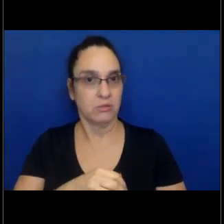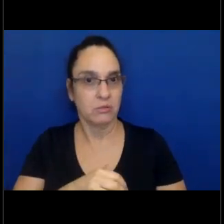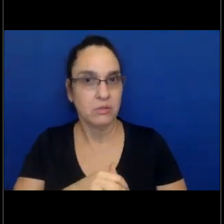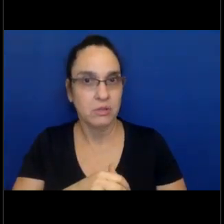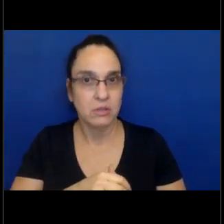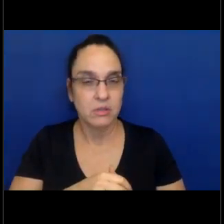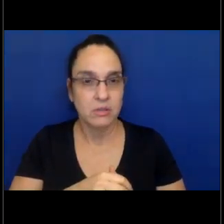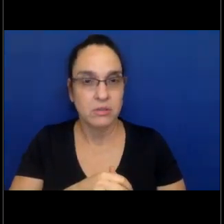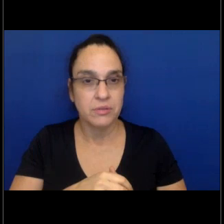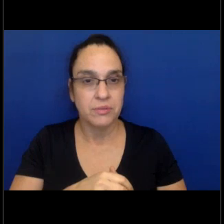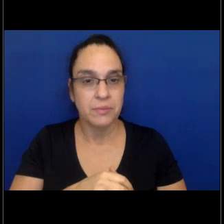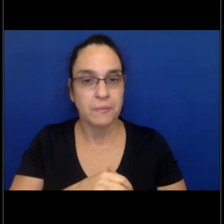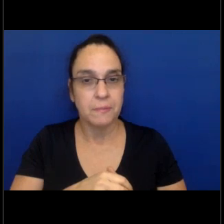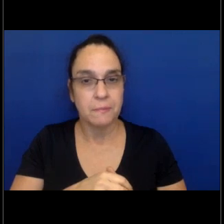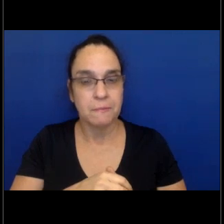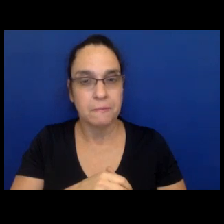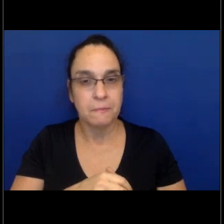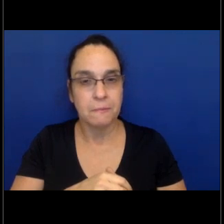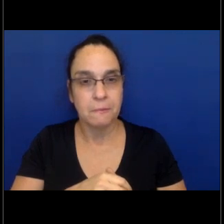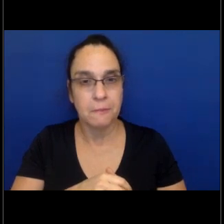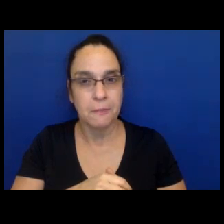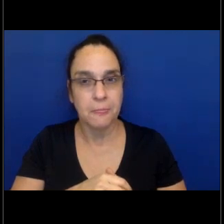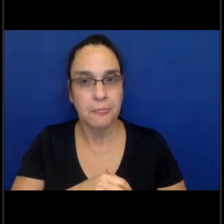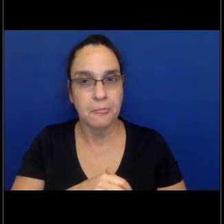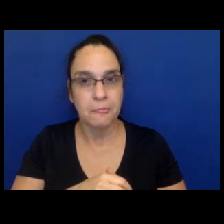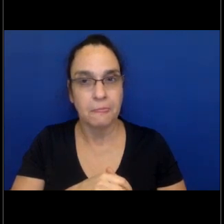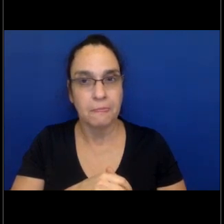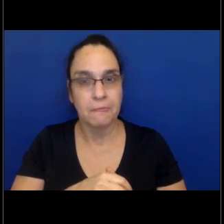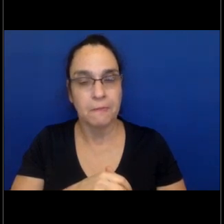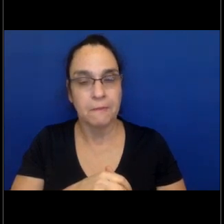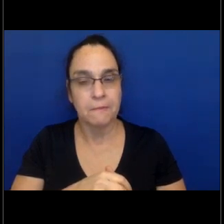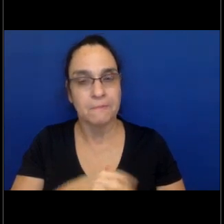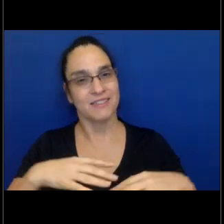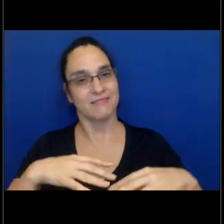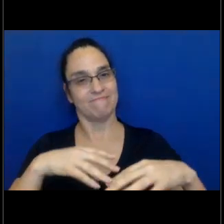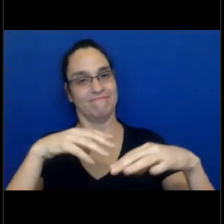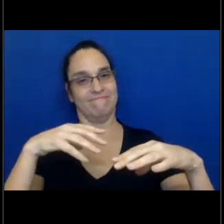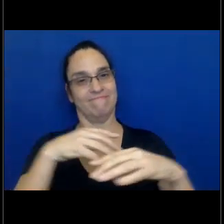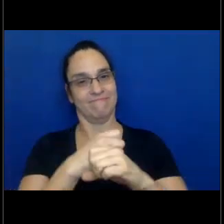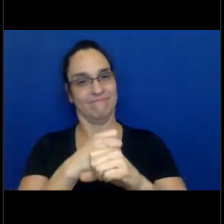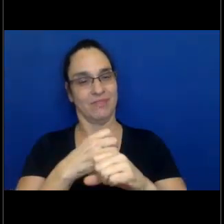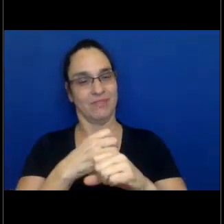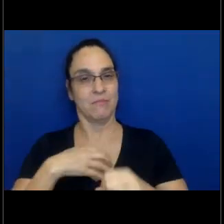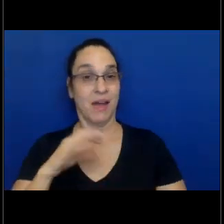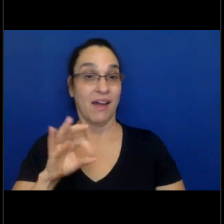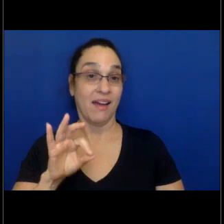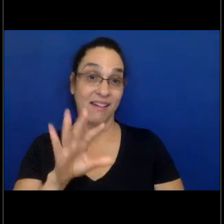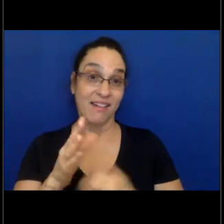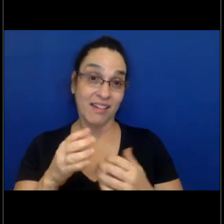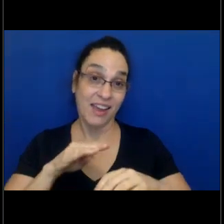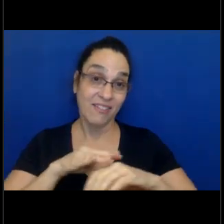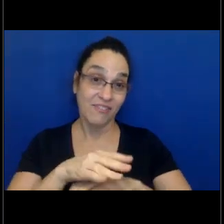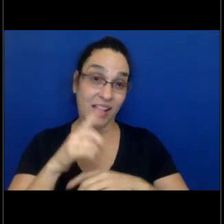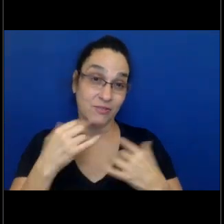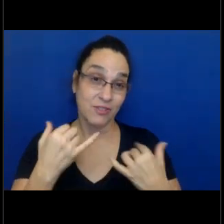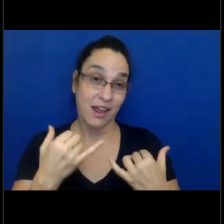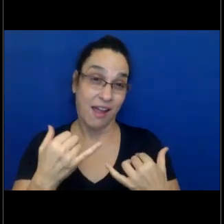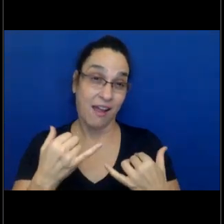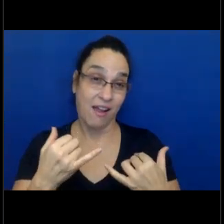that's probably what I have to say for now. And these are some of